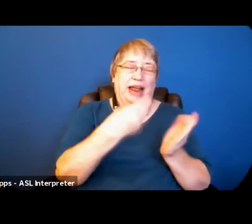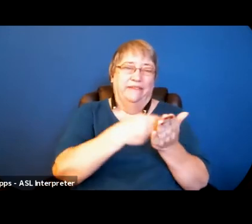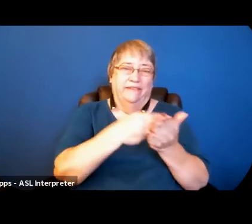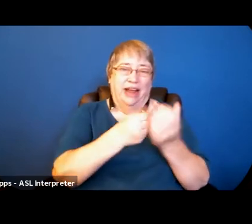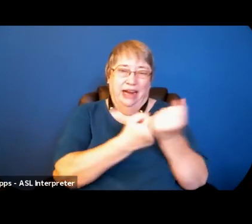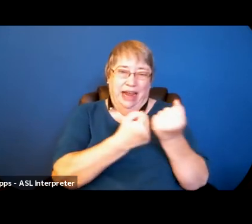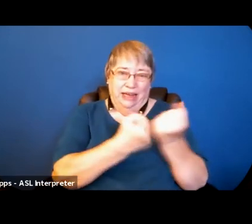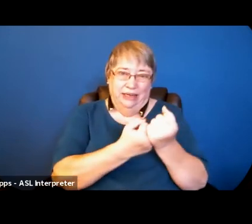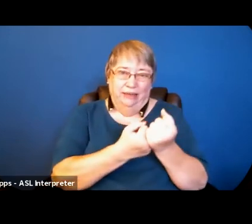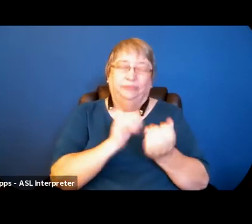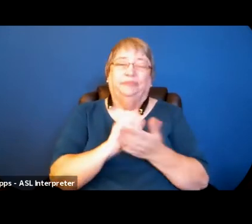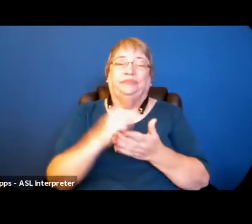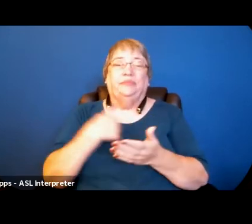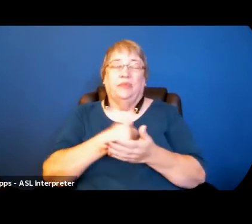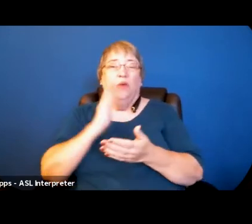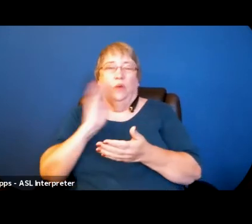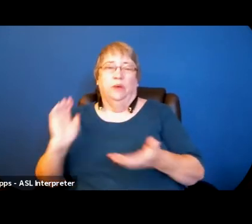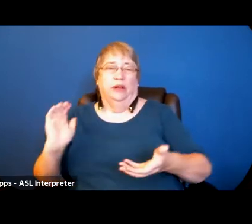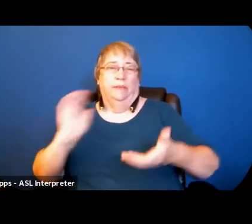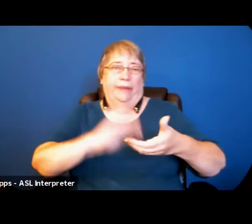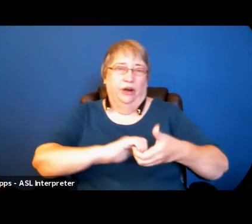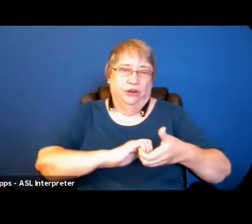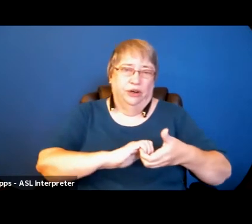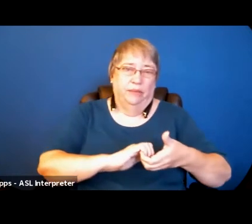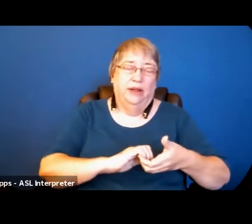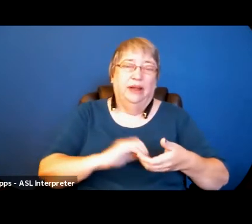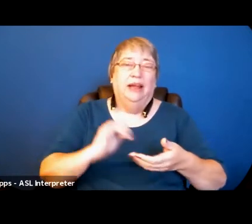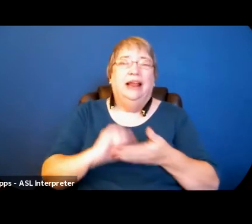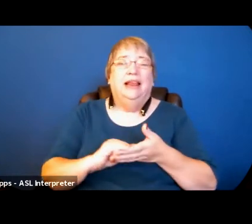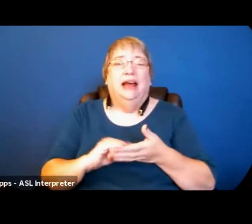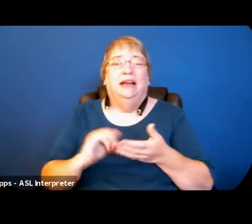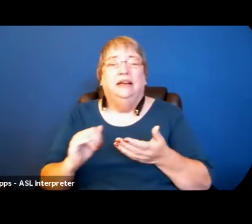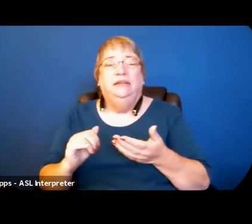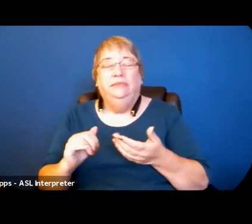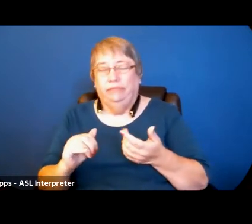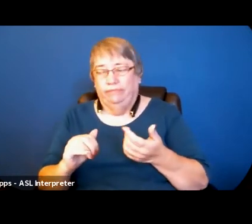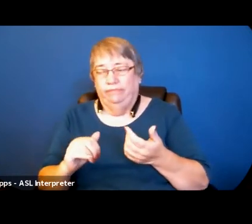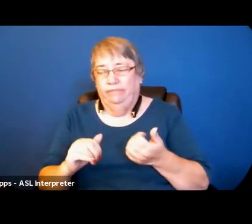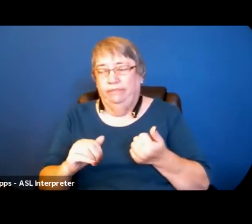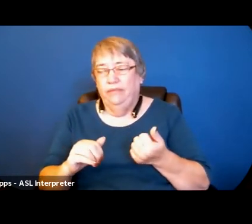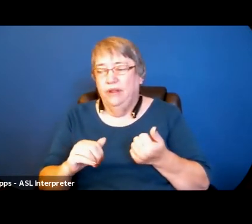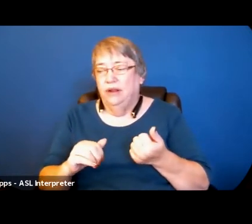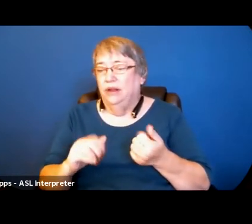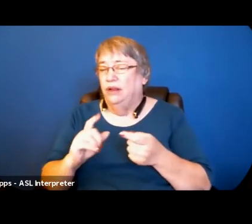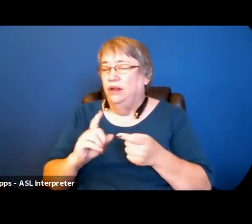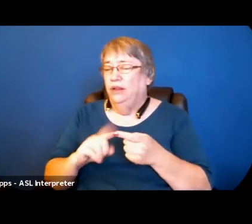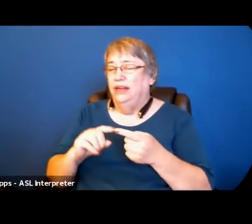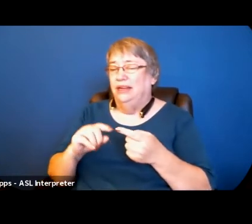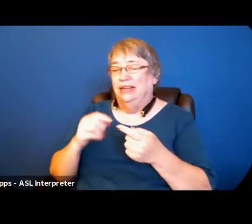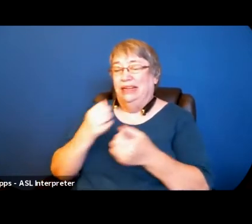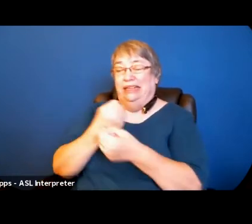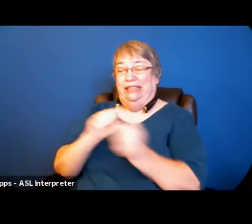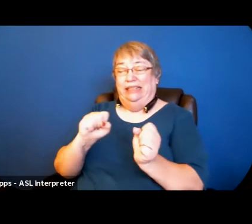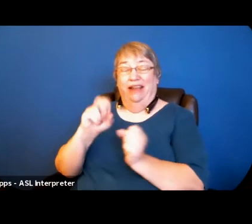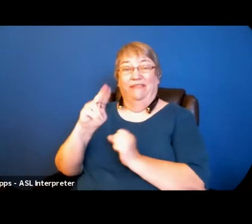work on in partnership, which is to take the safety net definition that